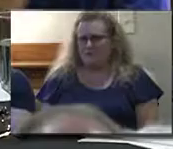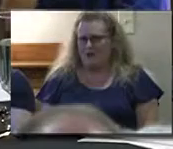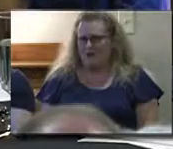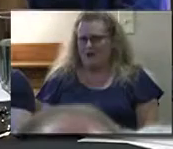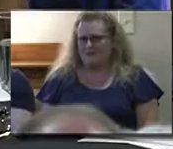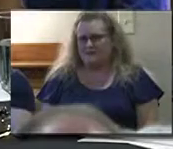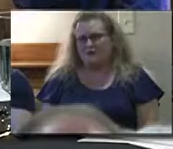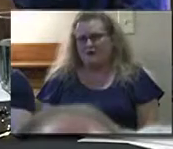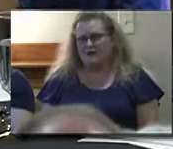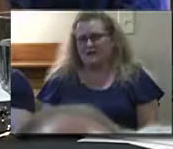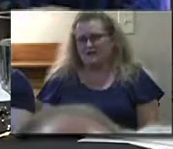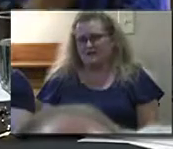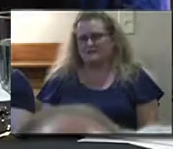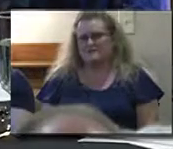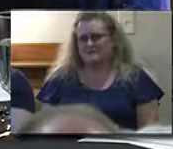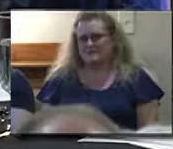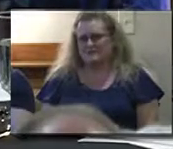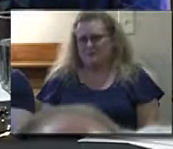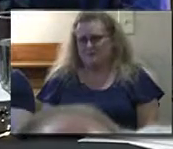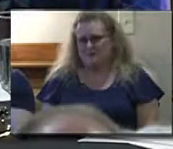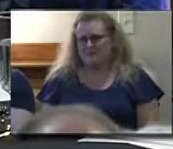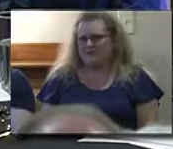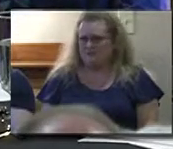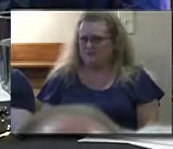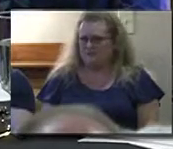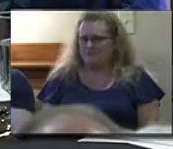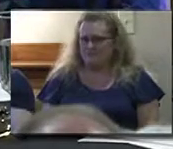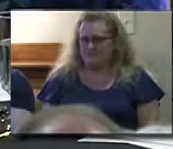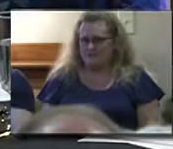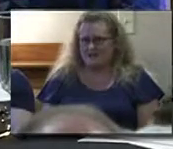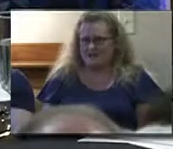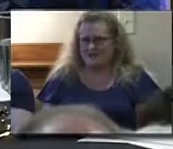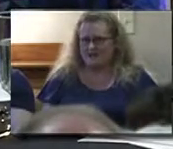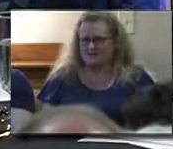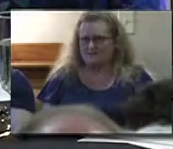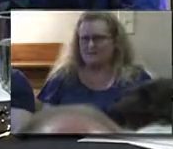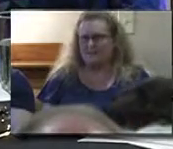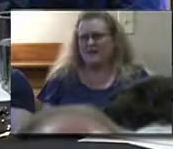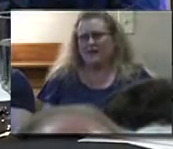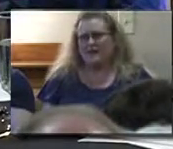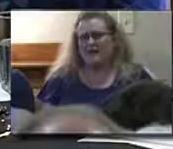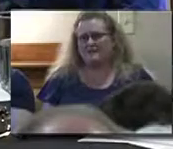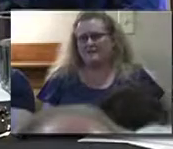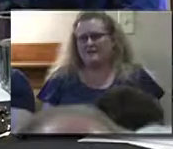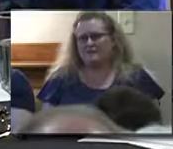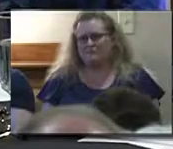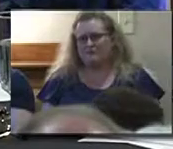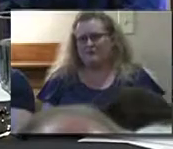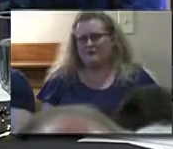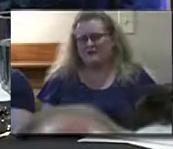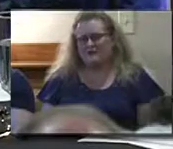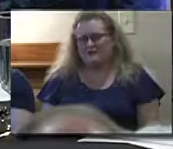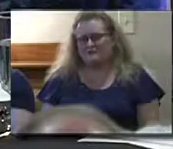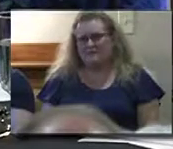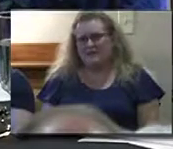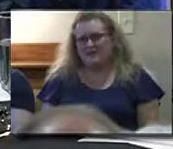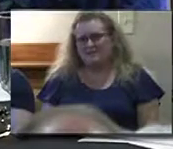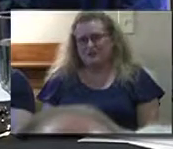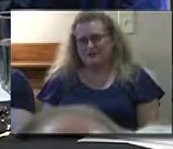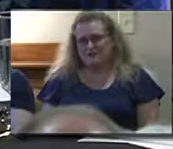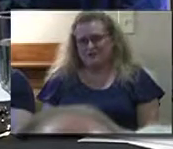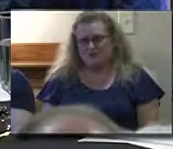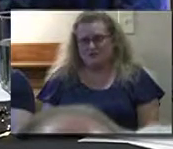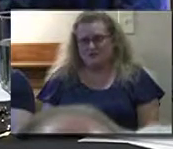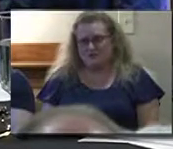move there, why not? And so I convinced the rest of my family, and I moved to the United States. And I studied for my PhD, but I